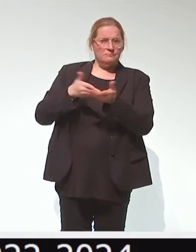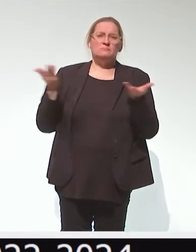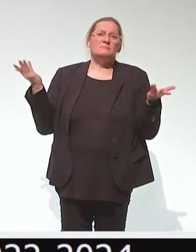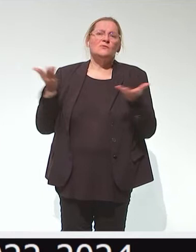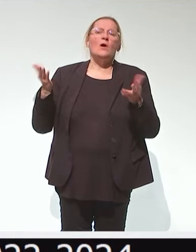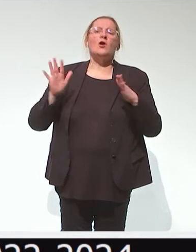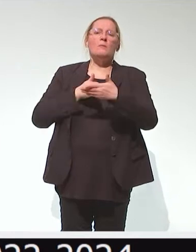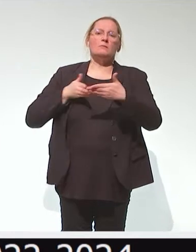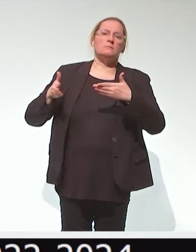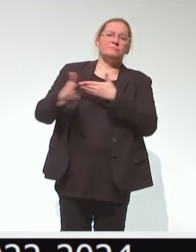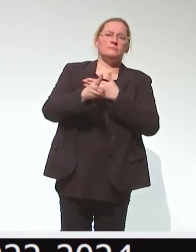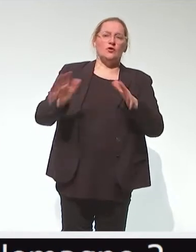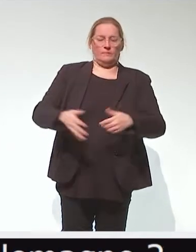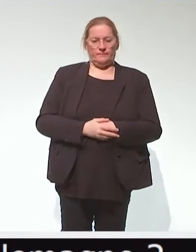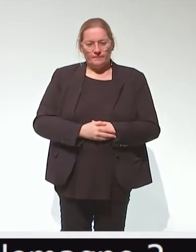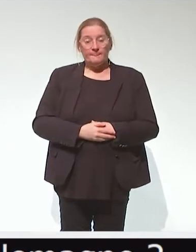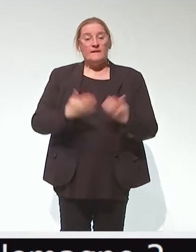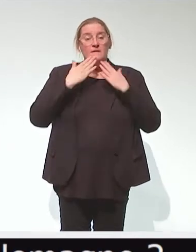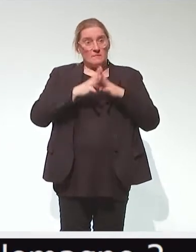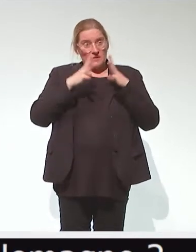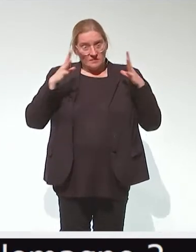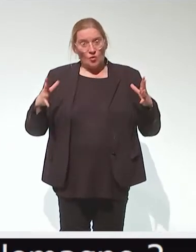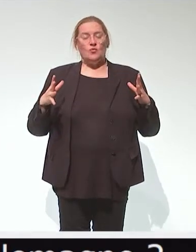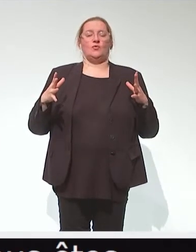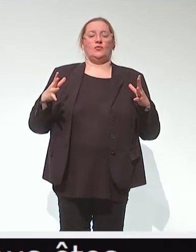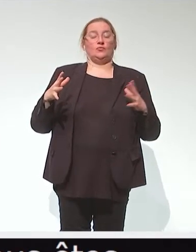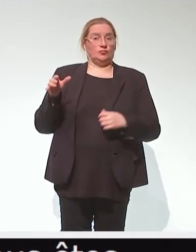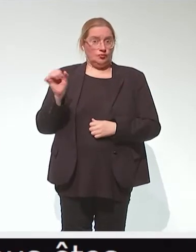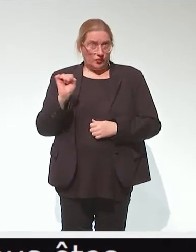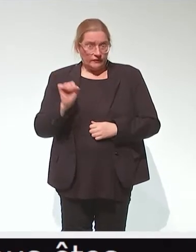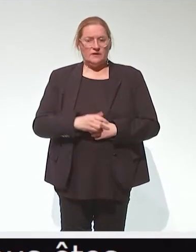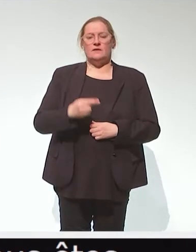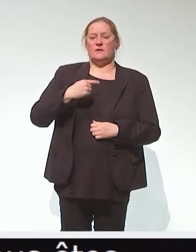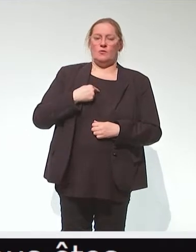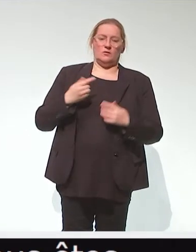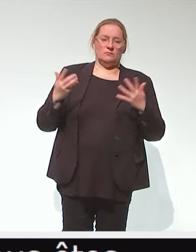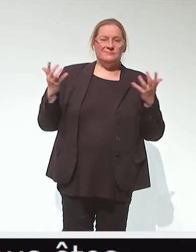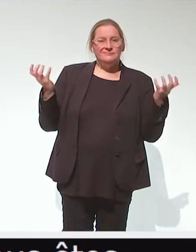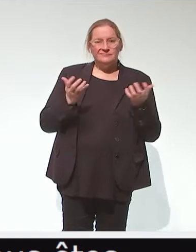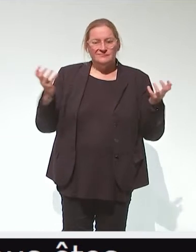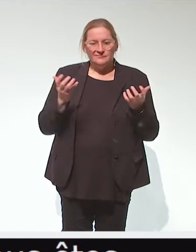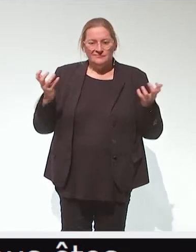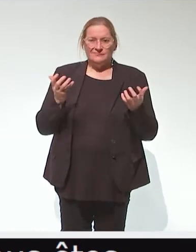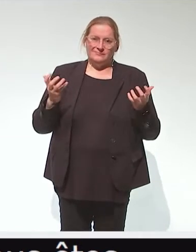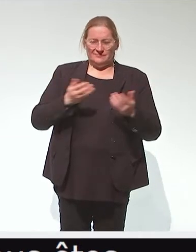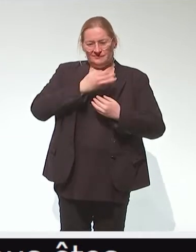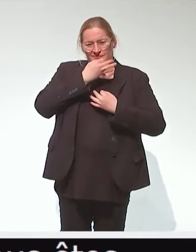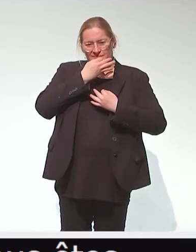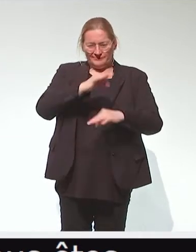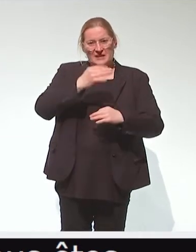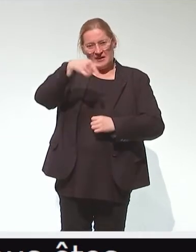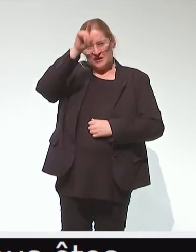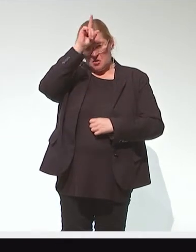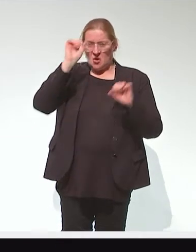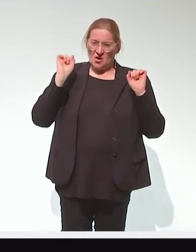main problems that you have to overcome? Well, thank you very much, Sophie. I would like